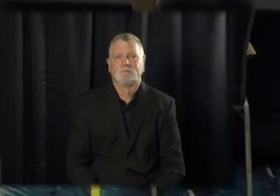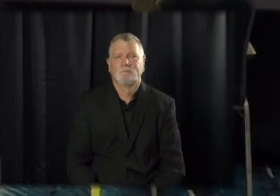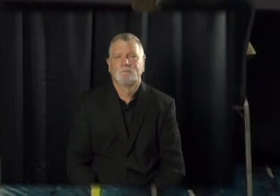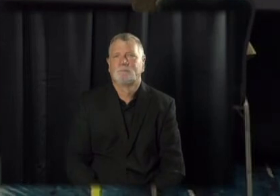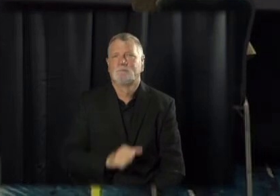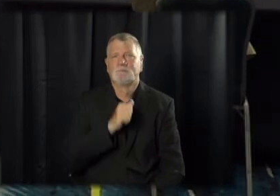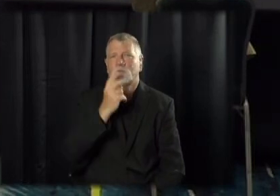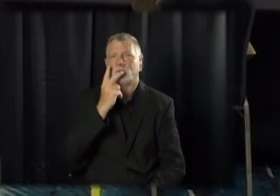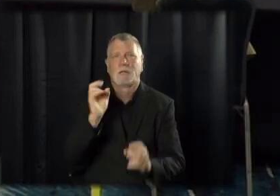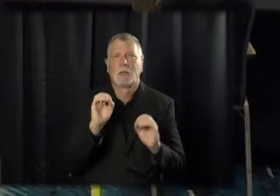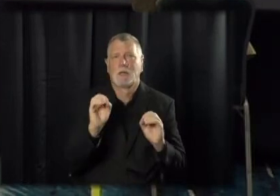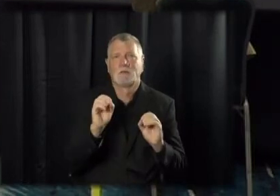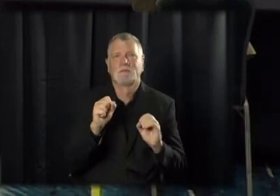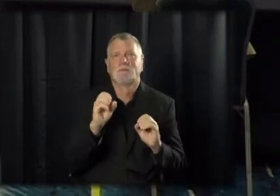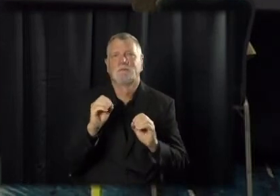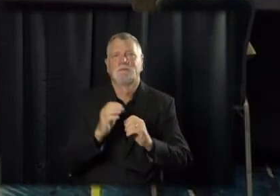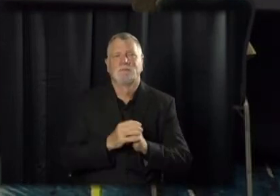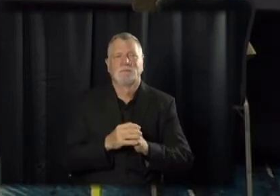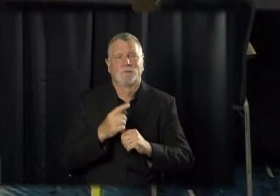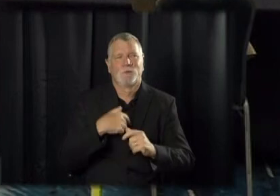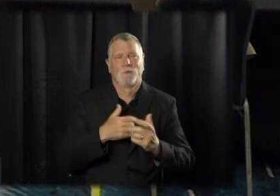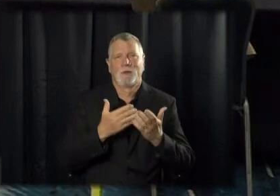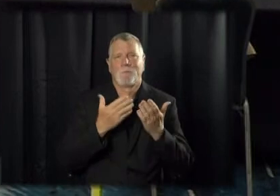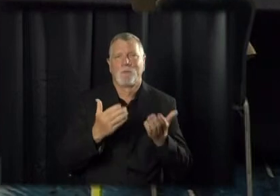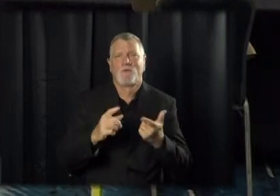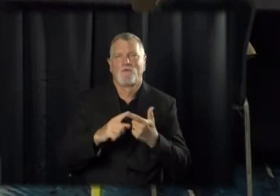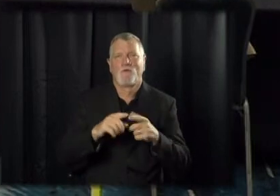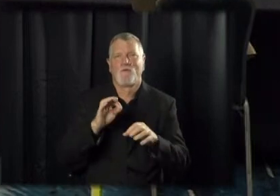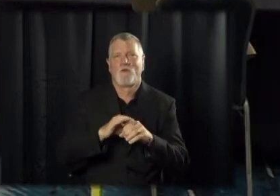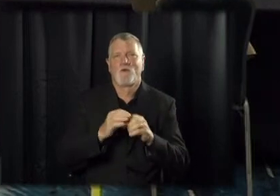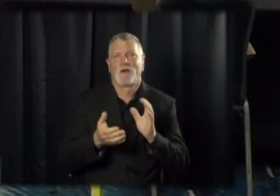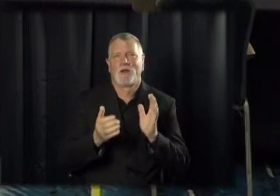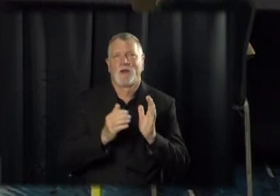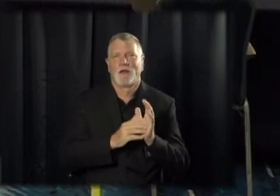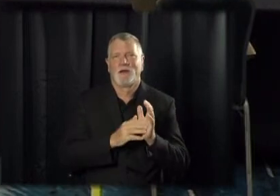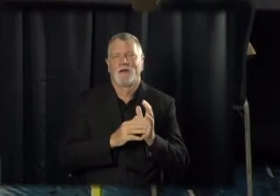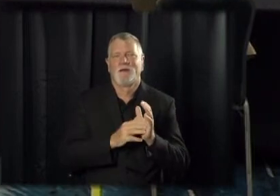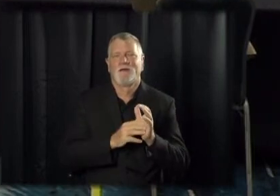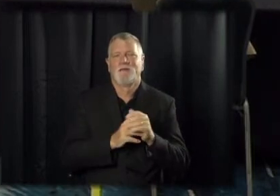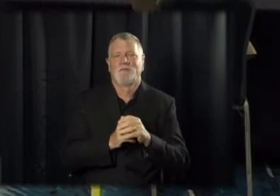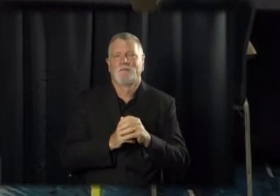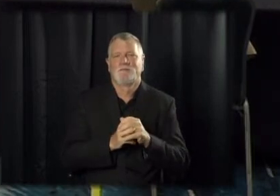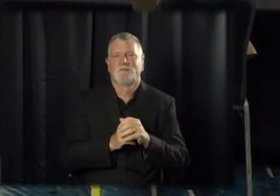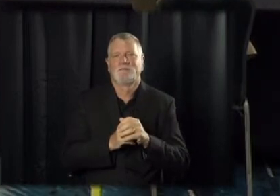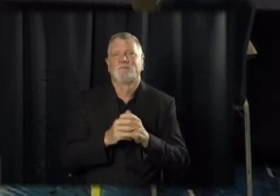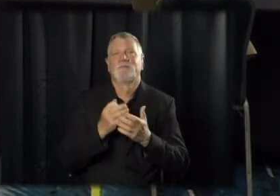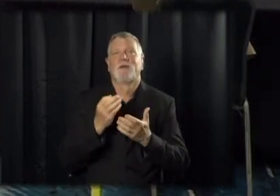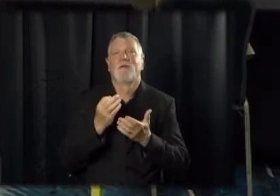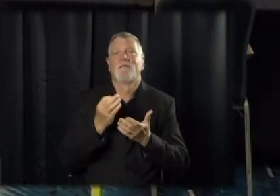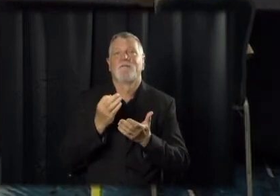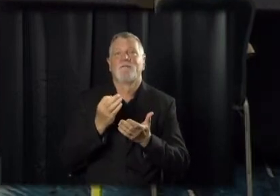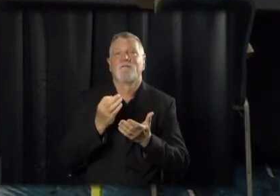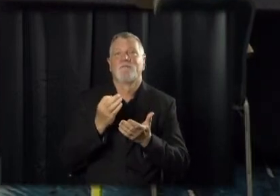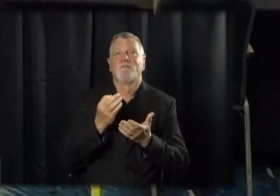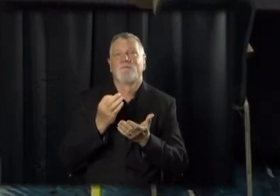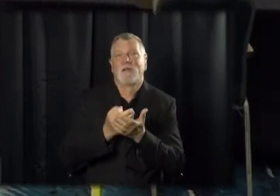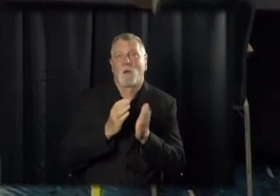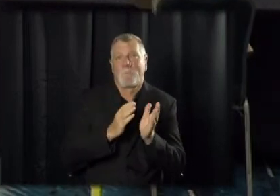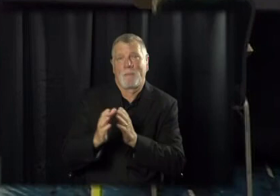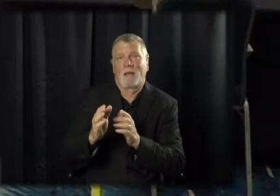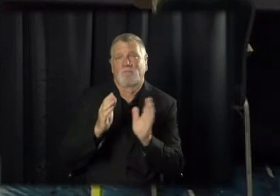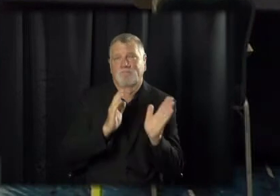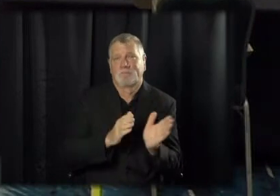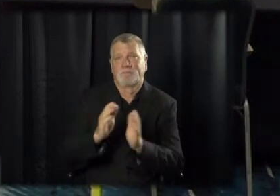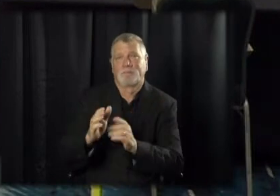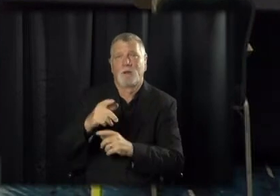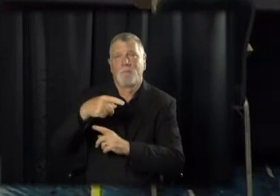I don't see any, so why don't we move to voting. Once again, we'll vote fiscal plan by fiscal plan.